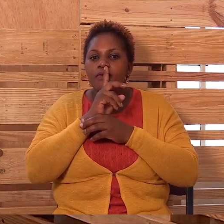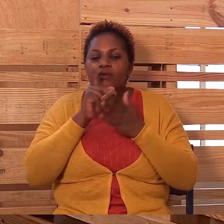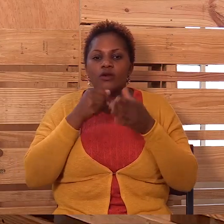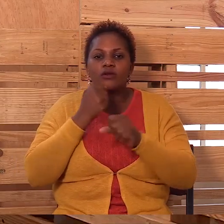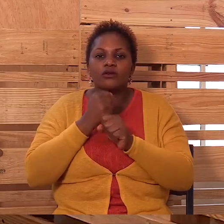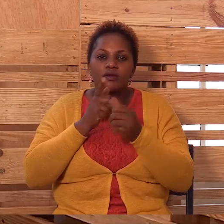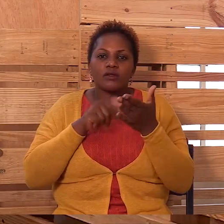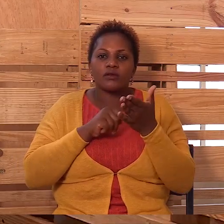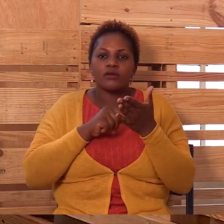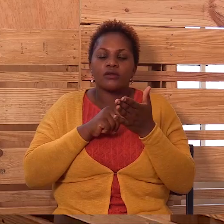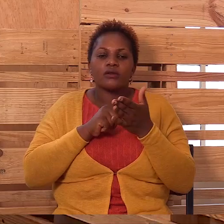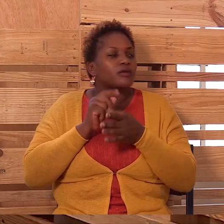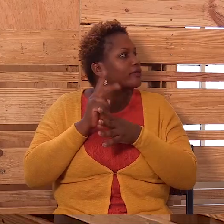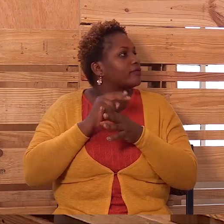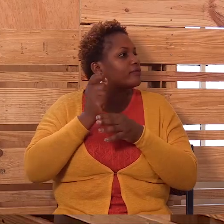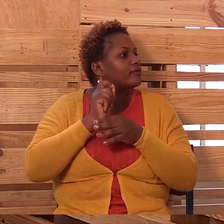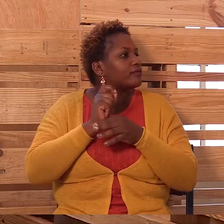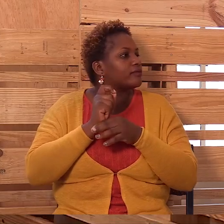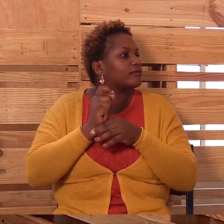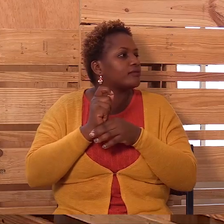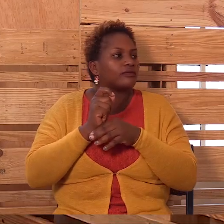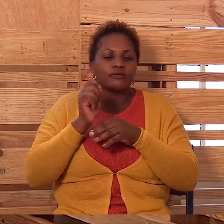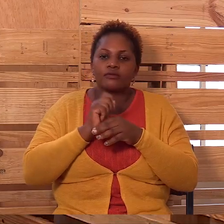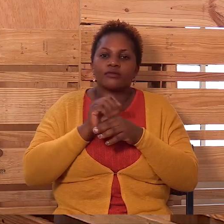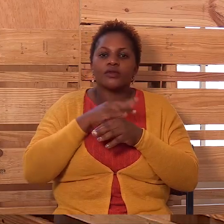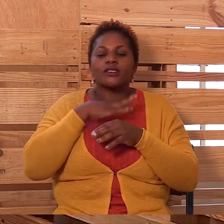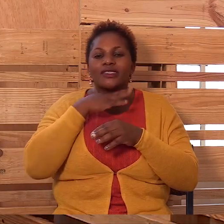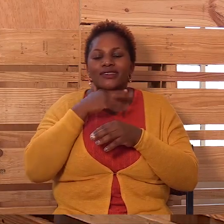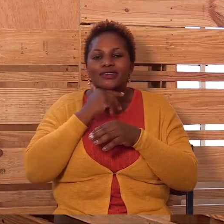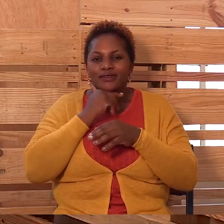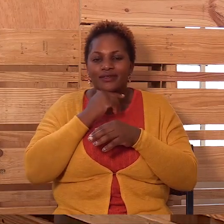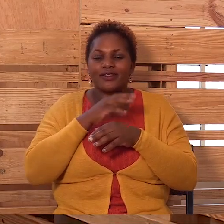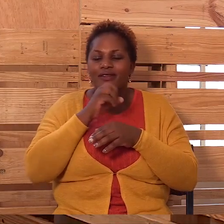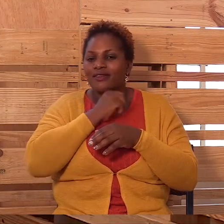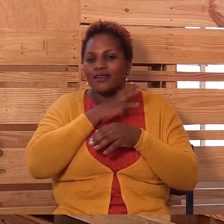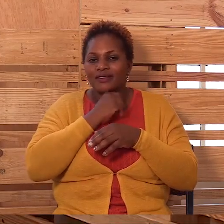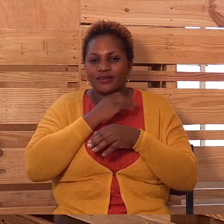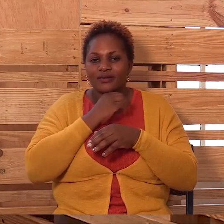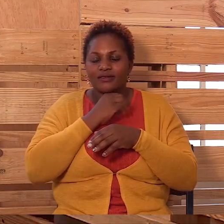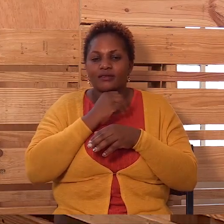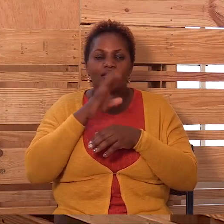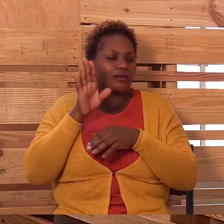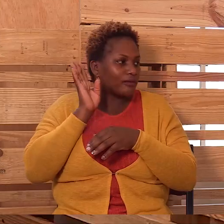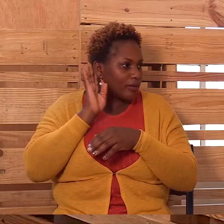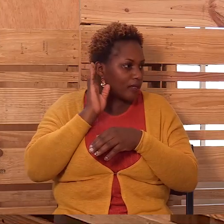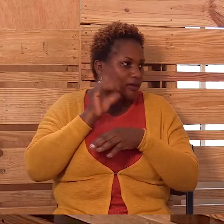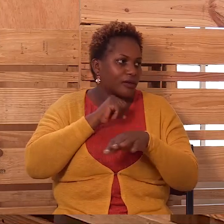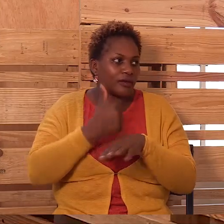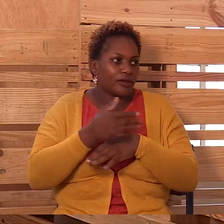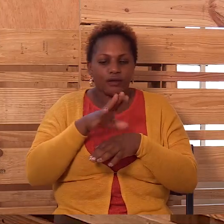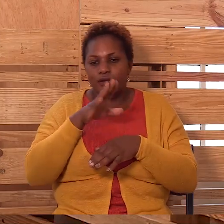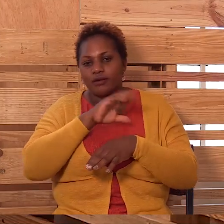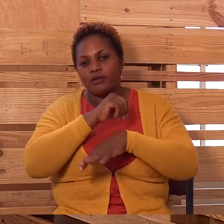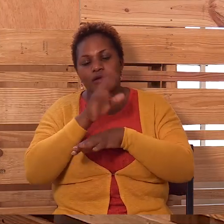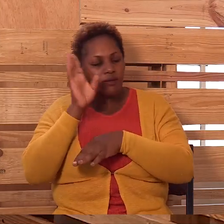pay attention to what I'm doing in class. And then she turns around to write on the blackboard and you start making noise. Is that obeying